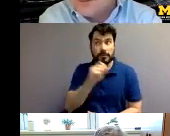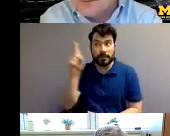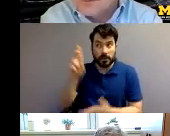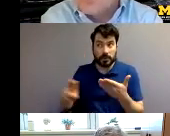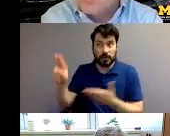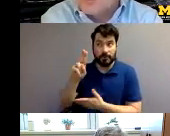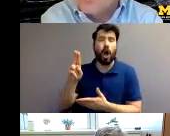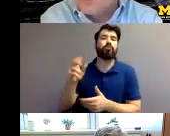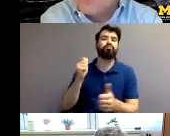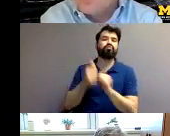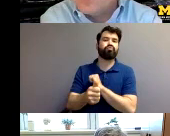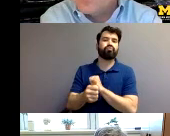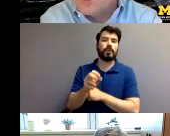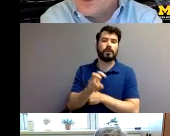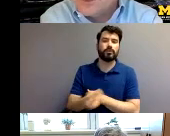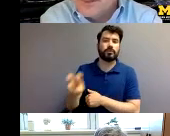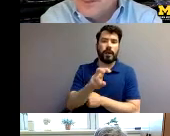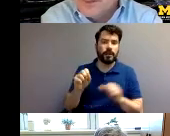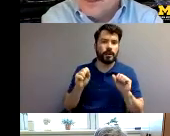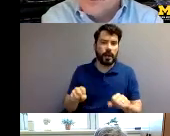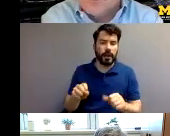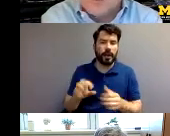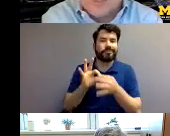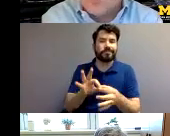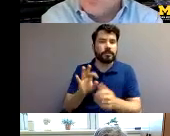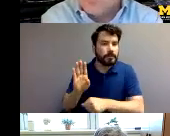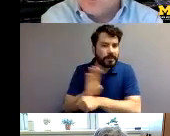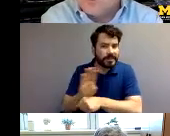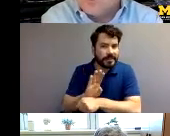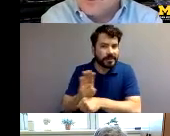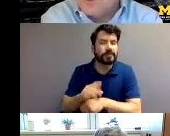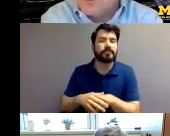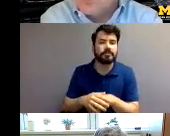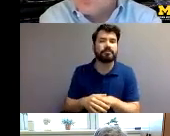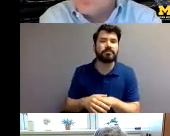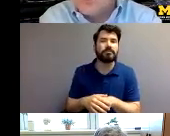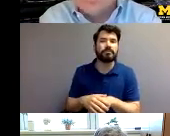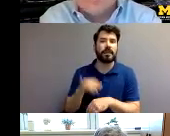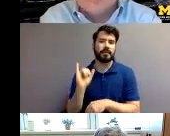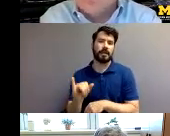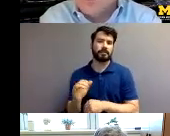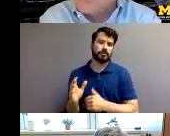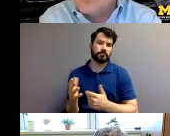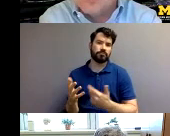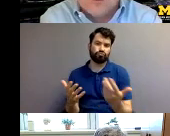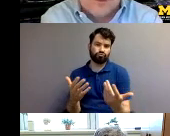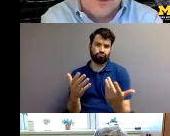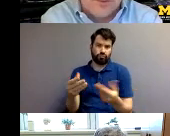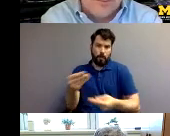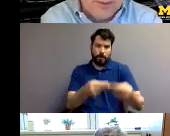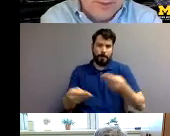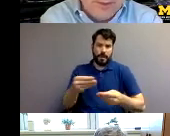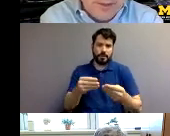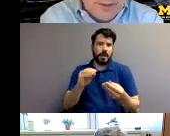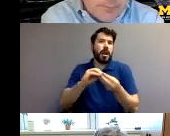light, travel again for business reasons, that would be the general sort of budgetary